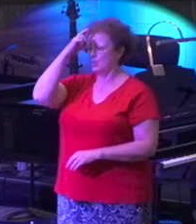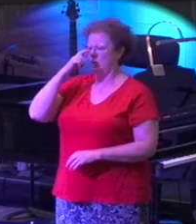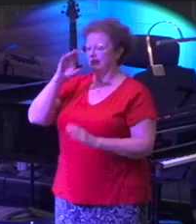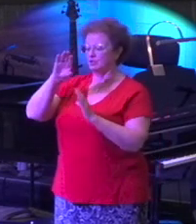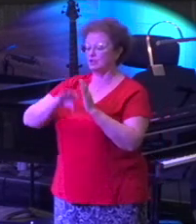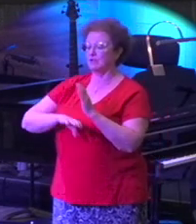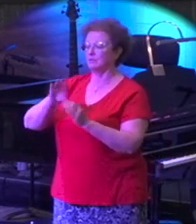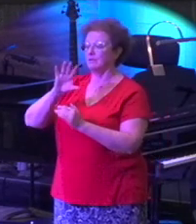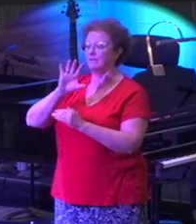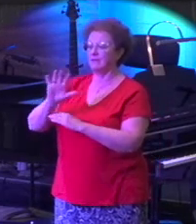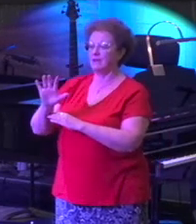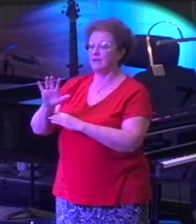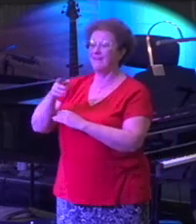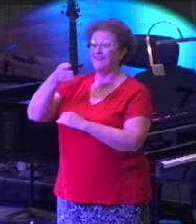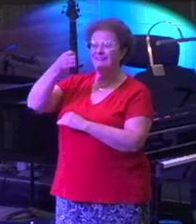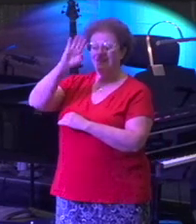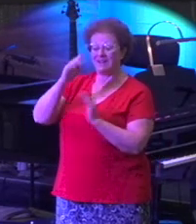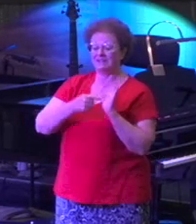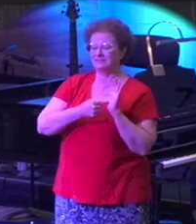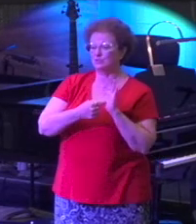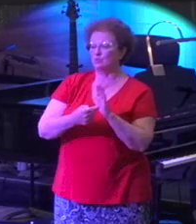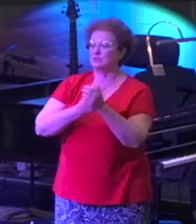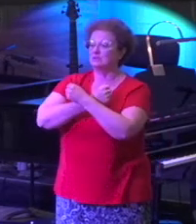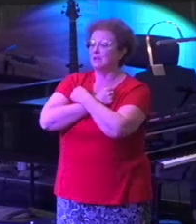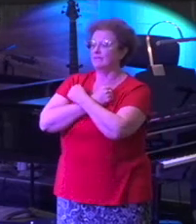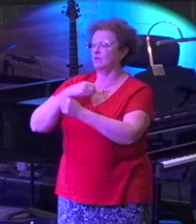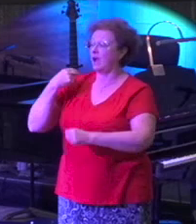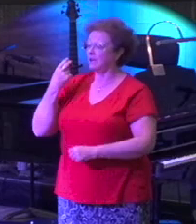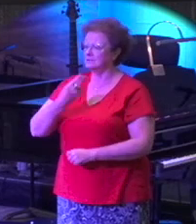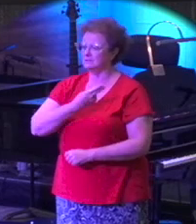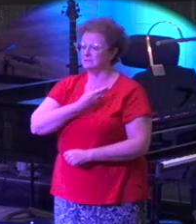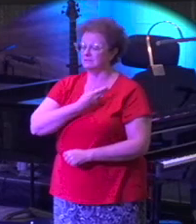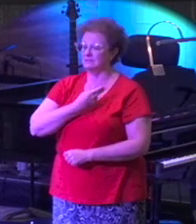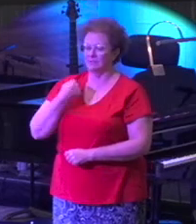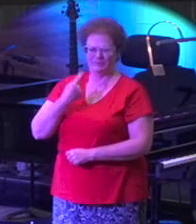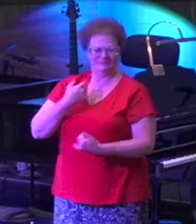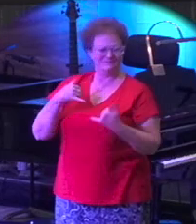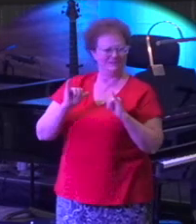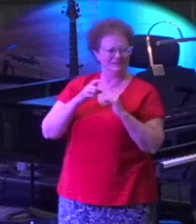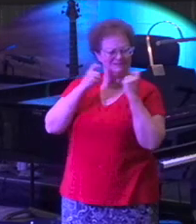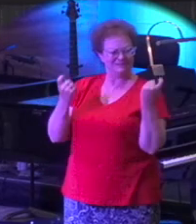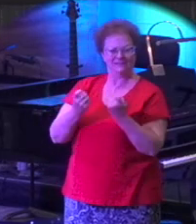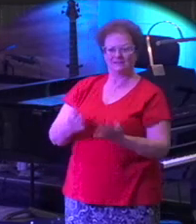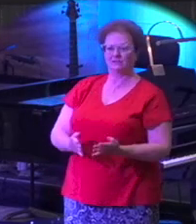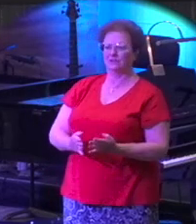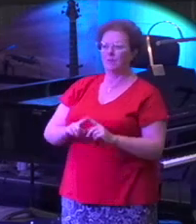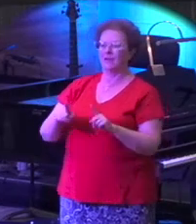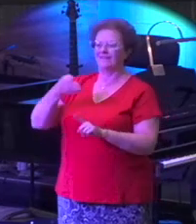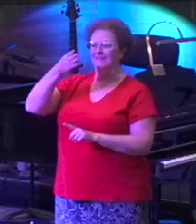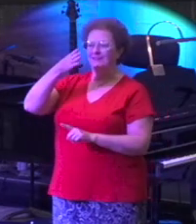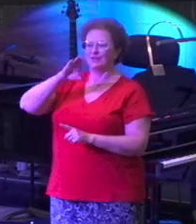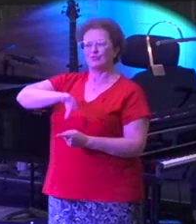8. But God shows his own love for us in this, that while we were yet sinners, Christ died for